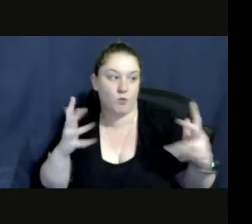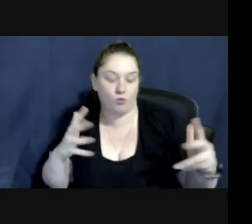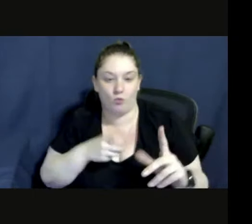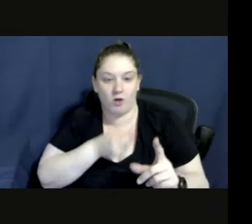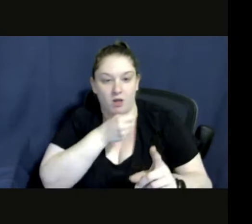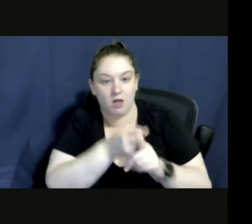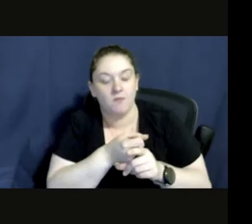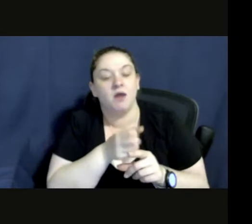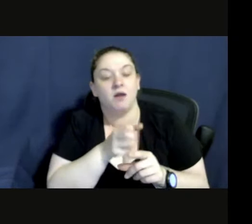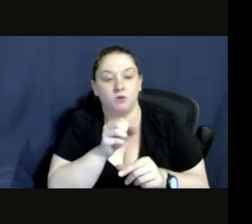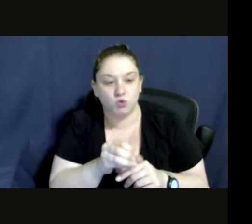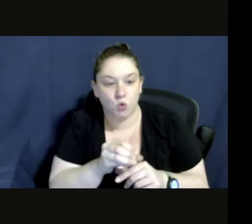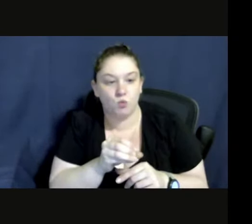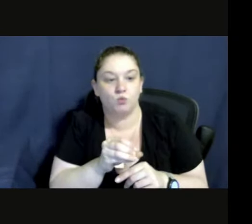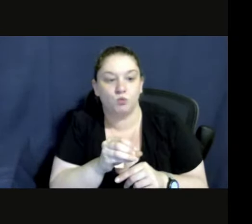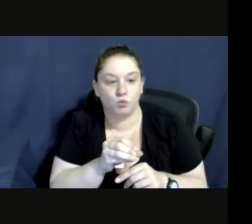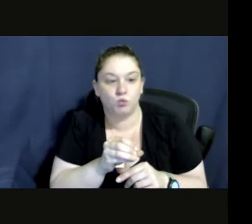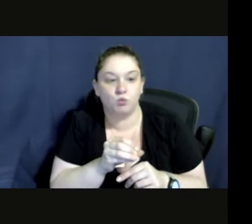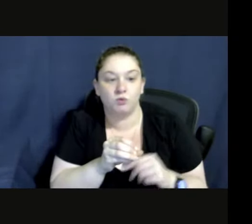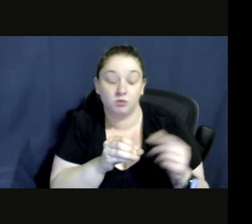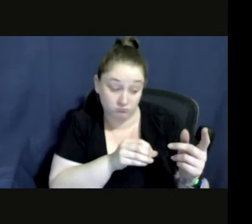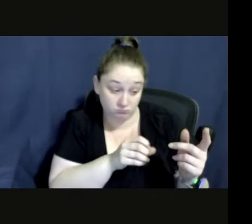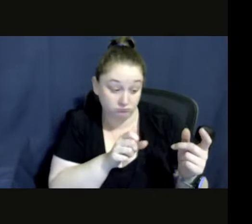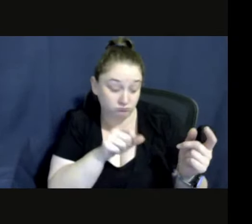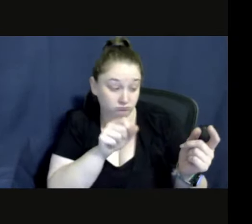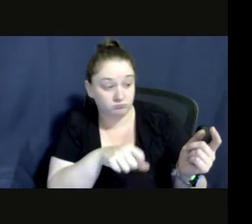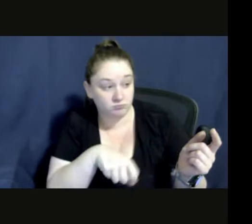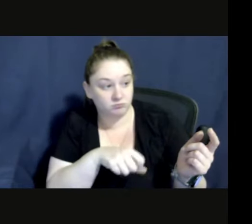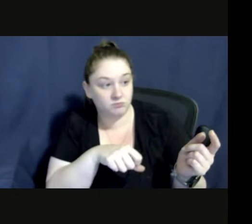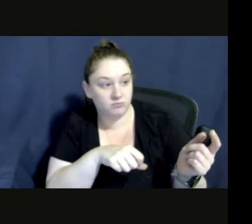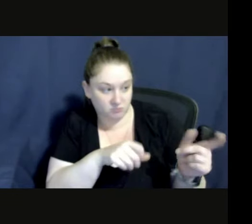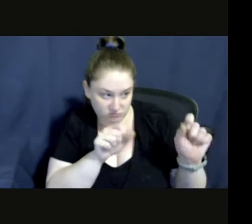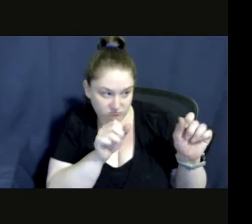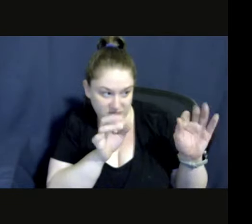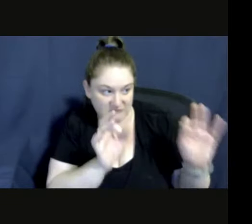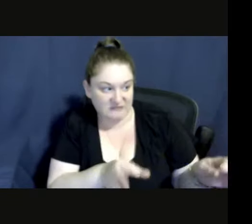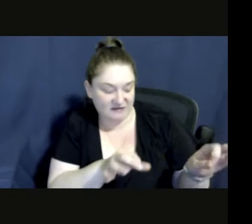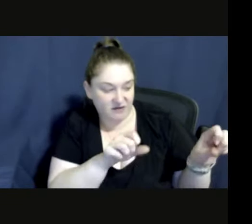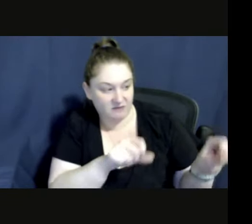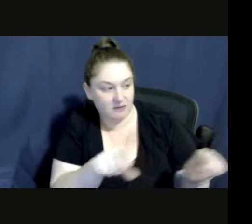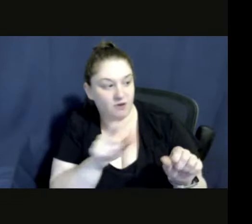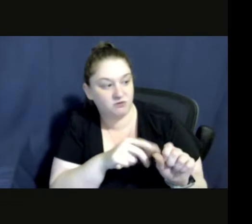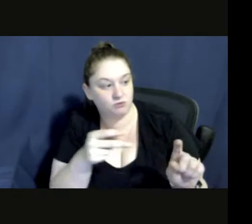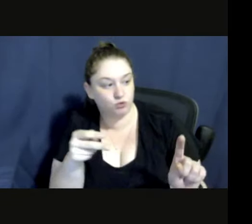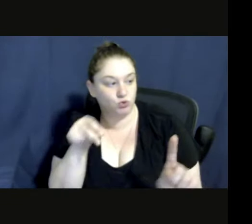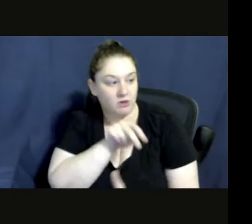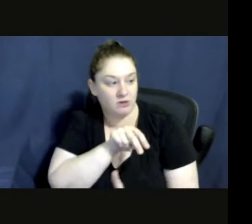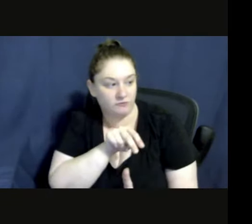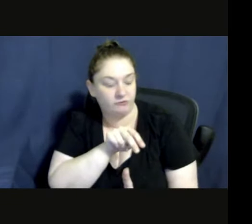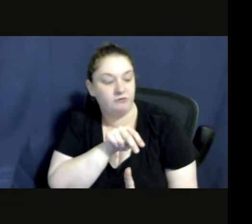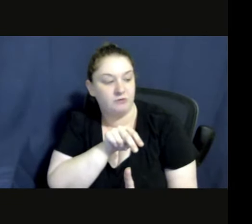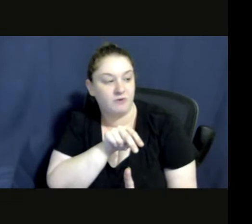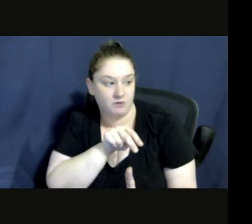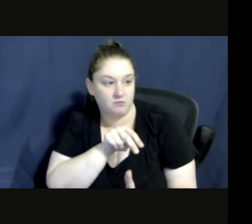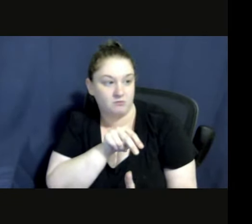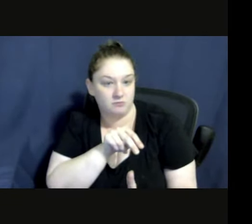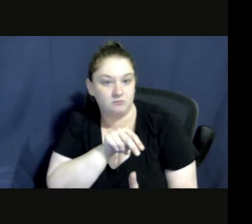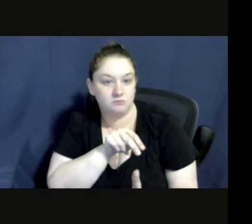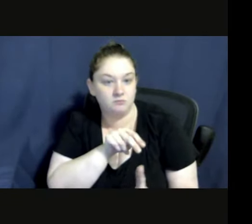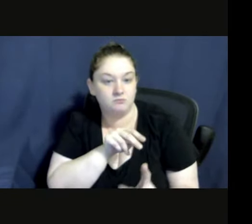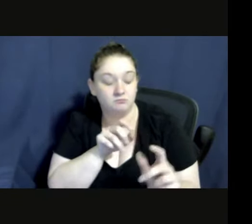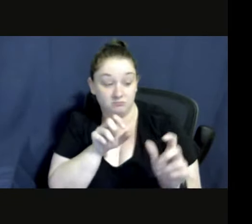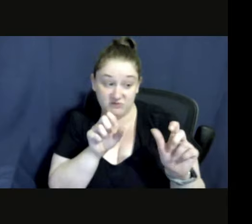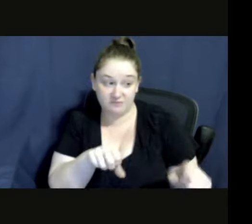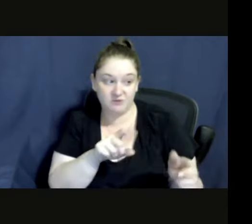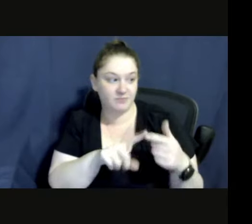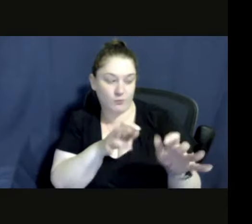So, although, you know, certainly possible to approach it from that equation perspective, we simply